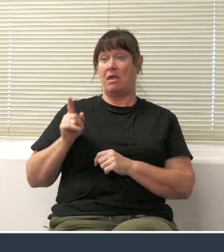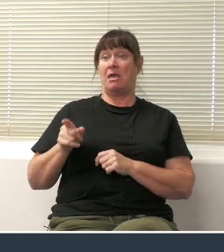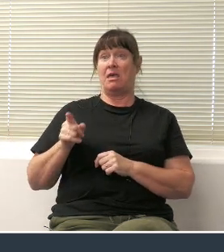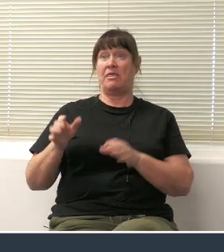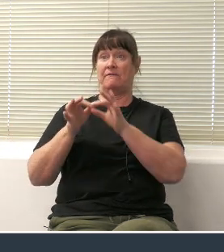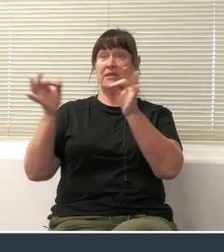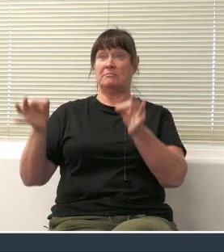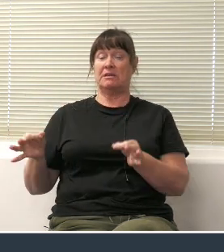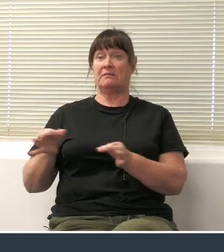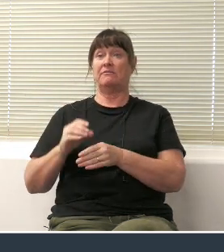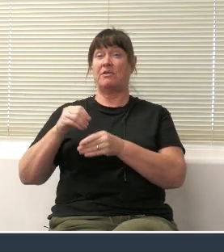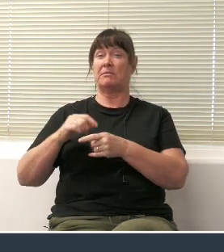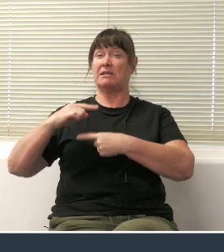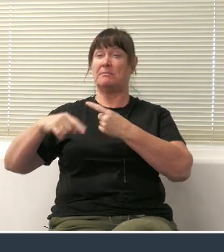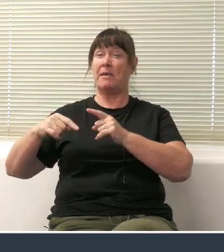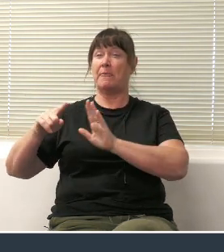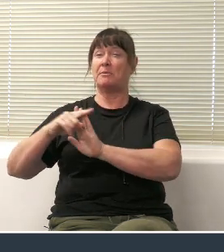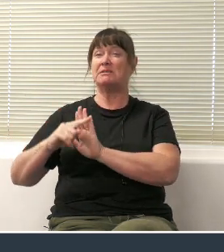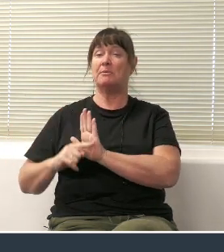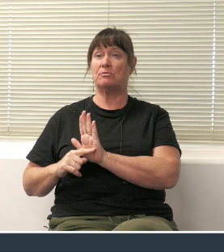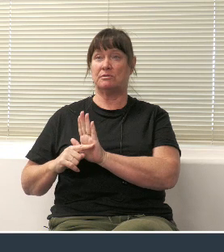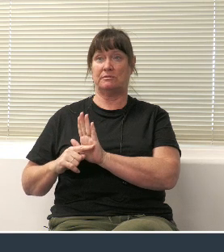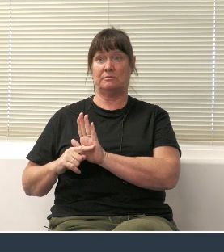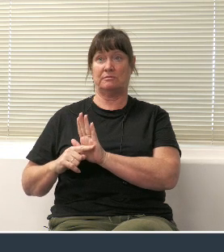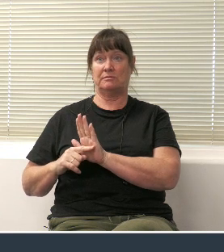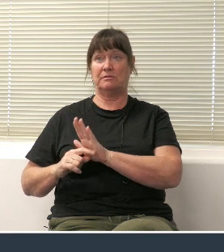is more around the principles that underpin